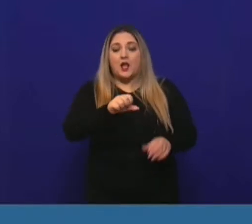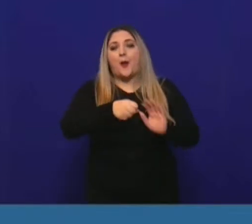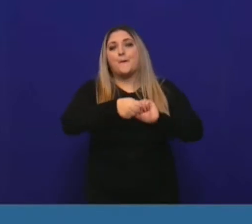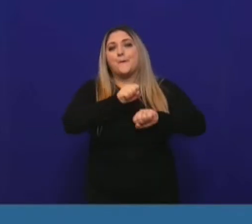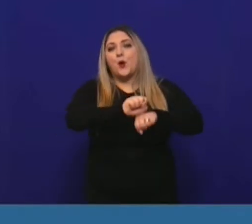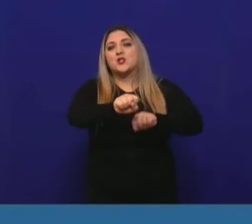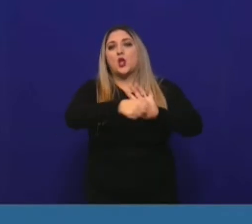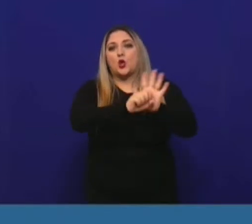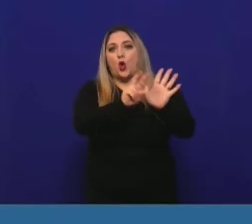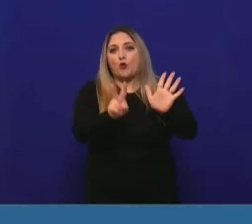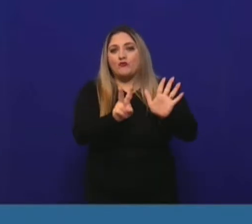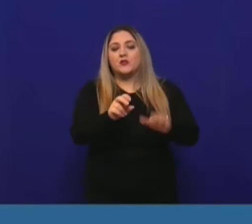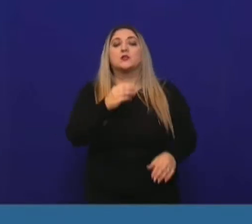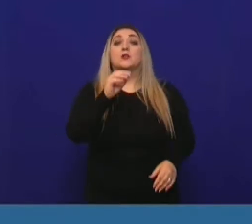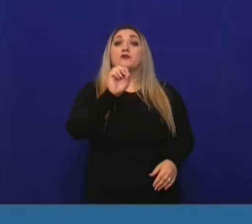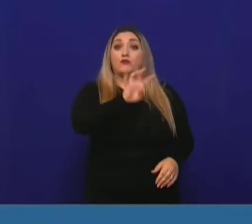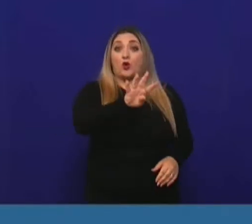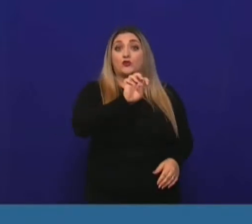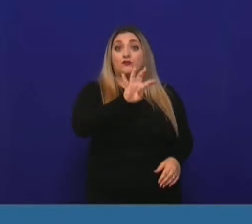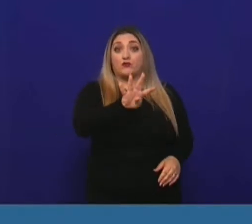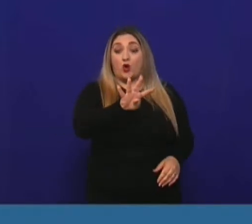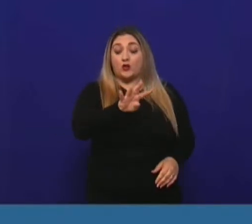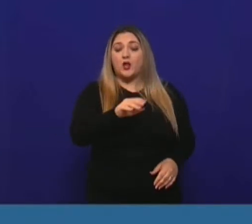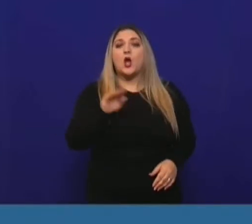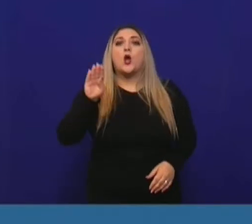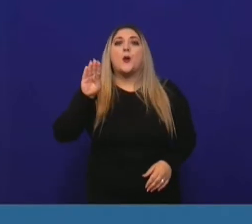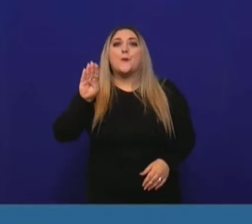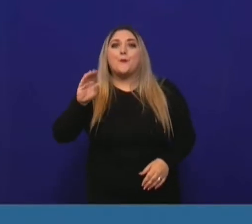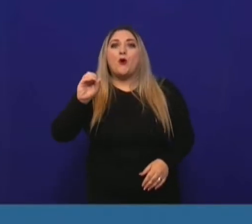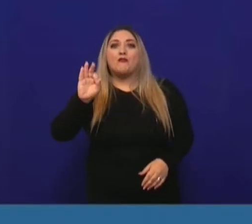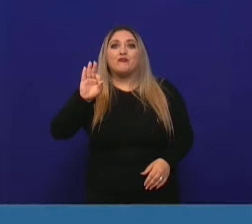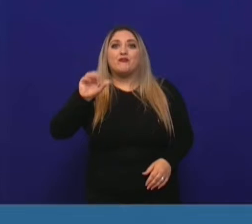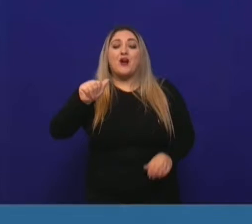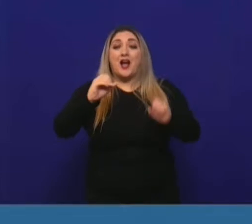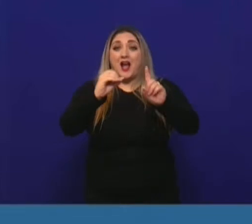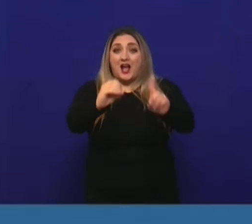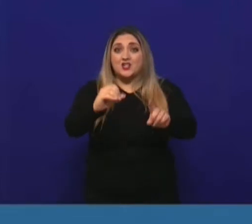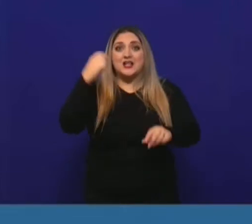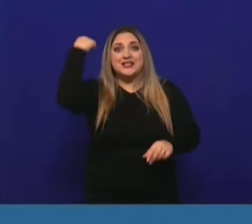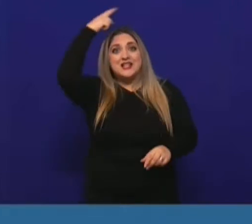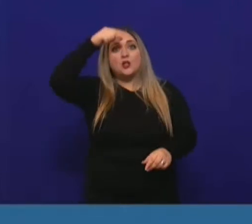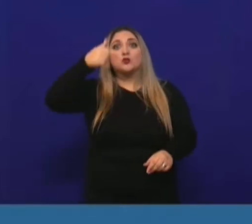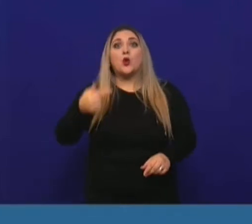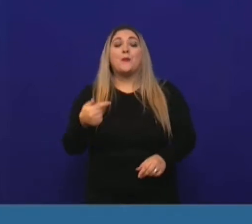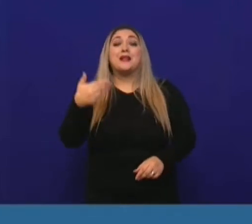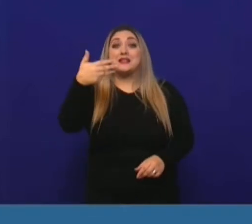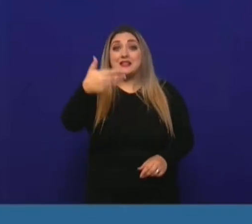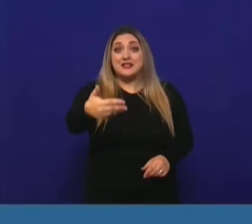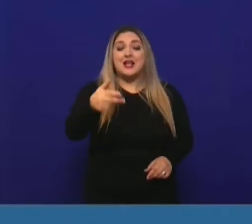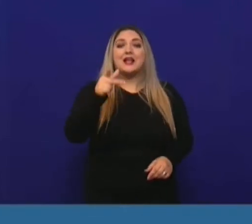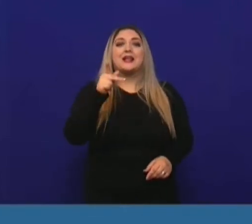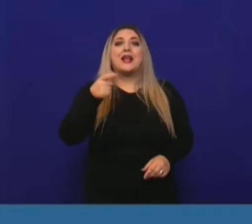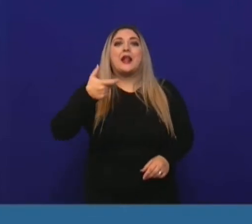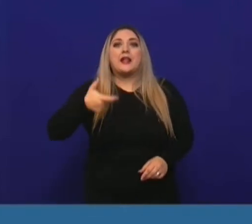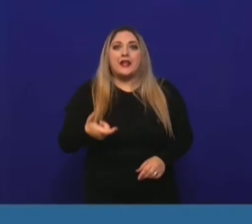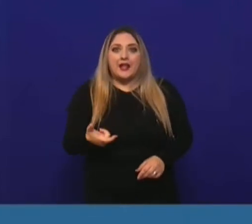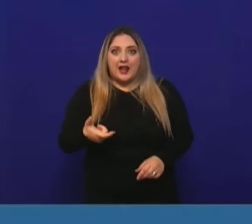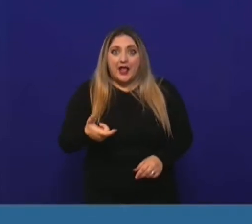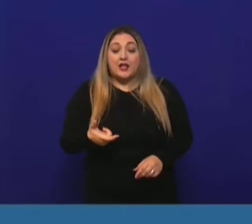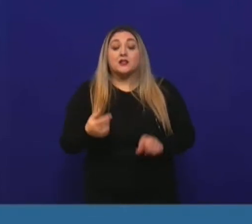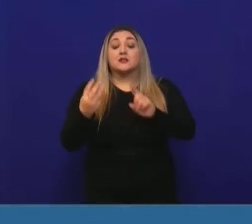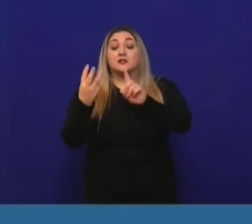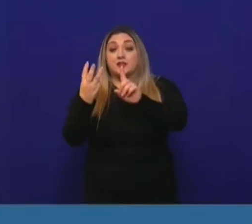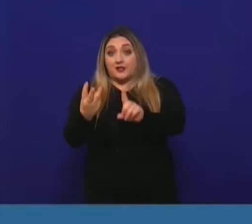hemm 44 persuna, Boffa hemm 10, St. Thomas hemm 9, Karen Grek Rehab hemm